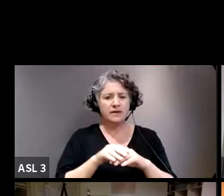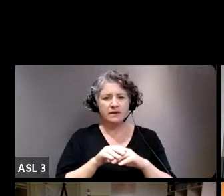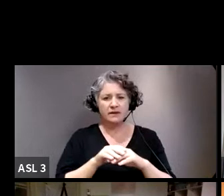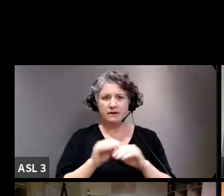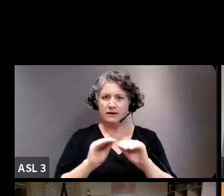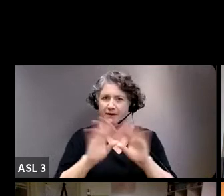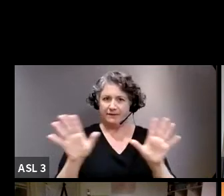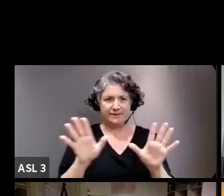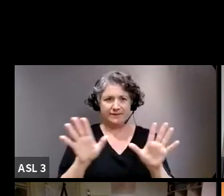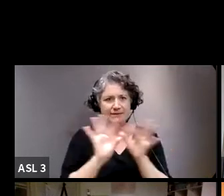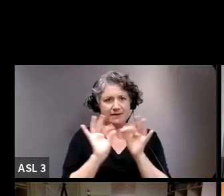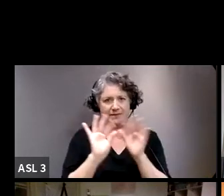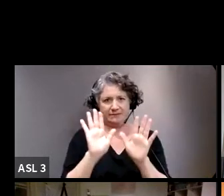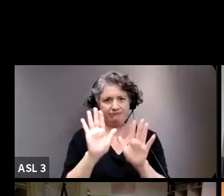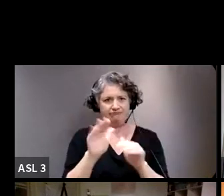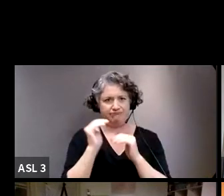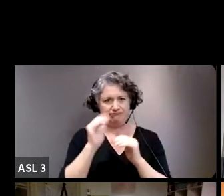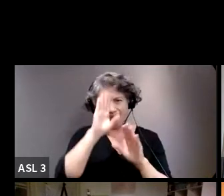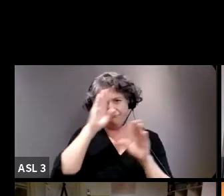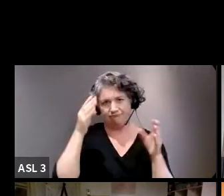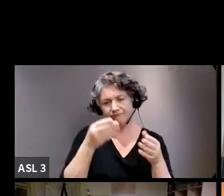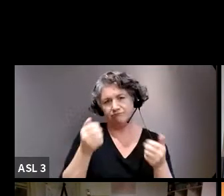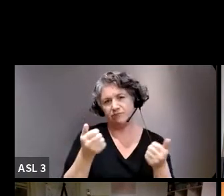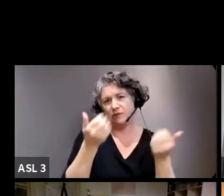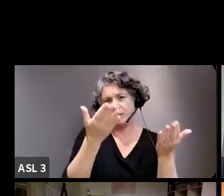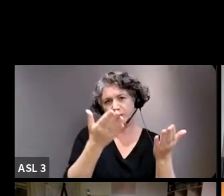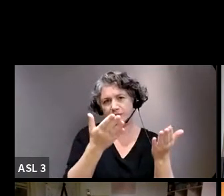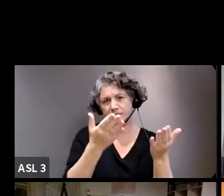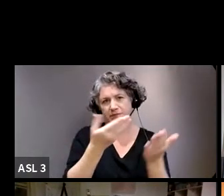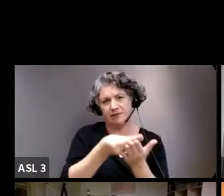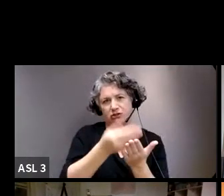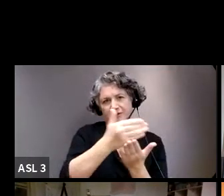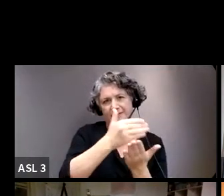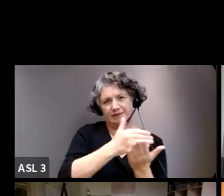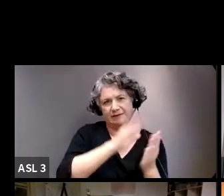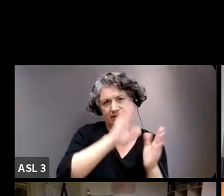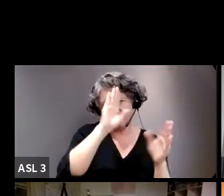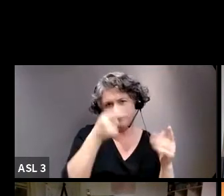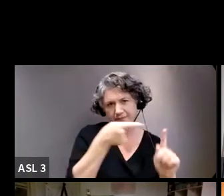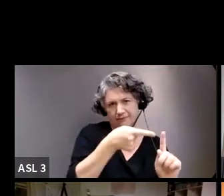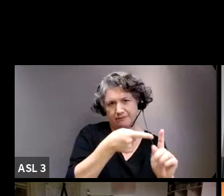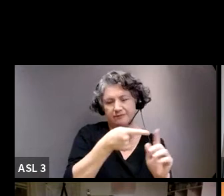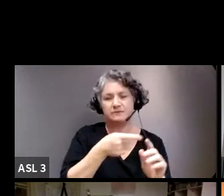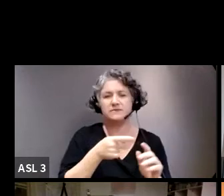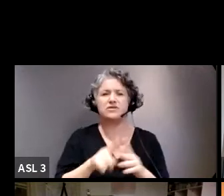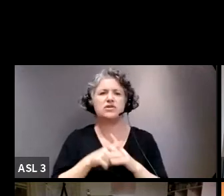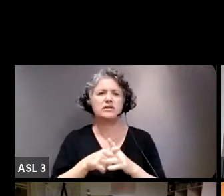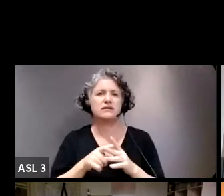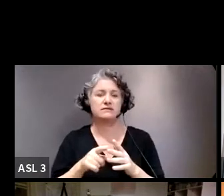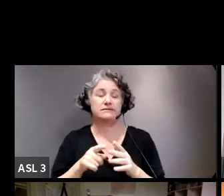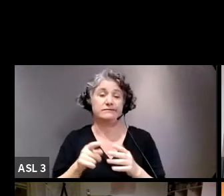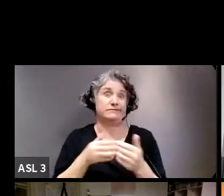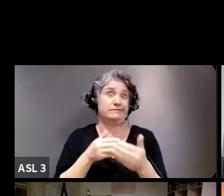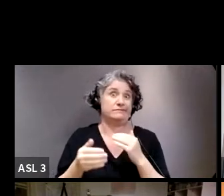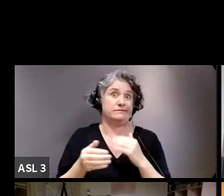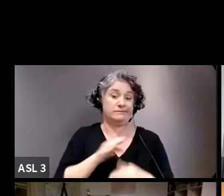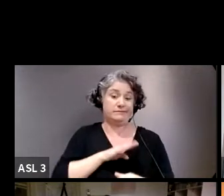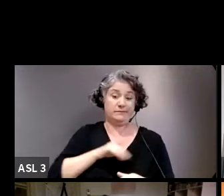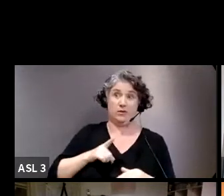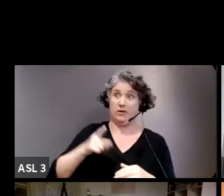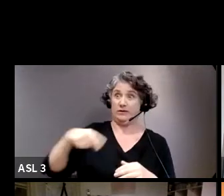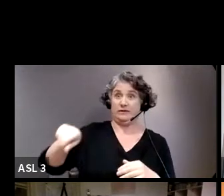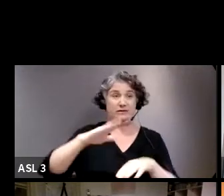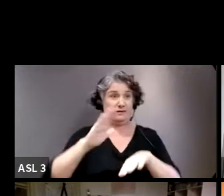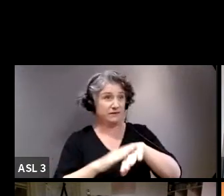obviously keep my comments to this proposed budget today starting with the fact that despite the board's direction for a budget freeze the